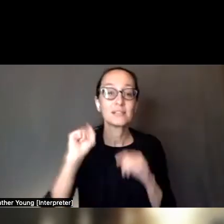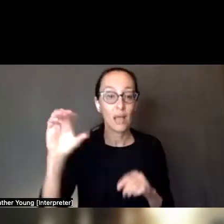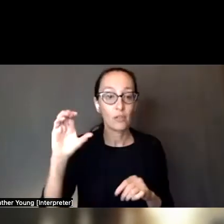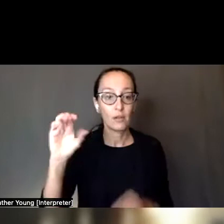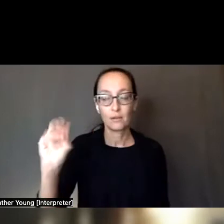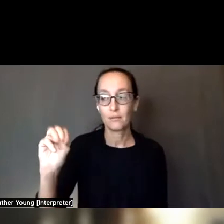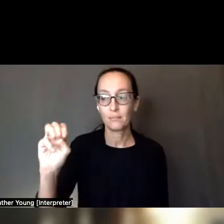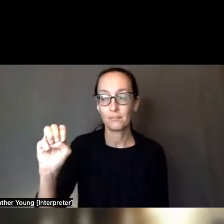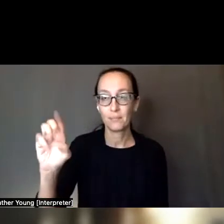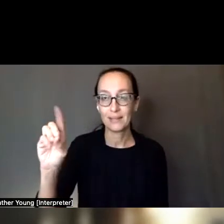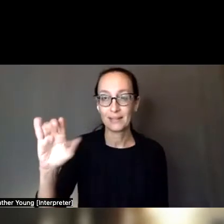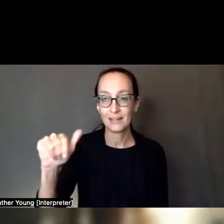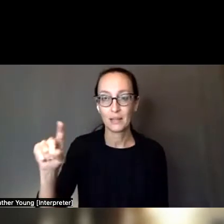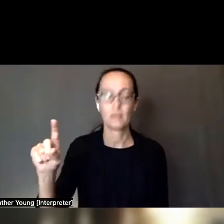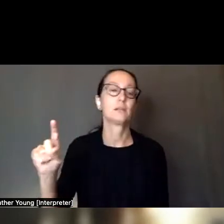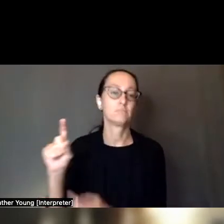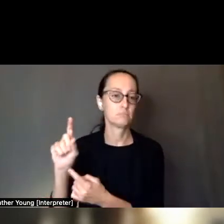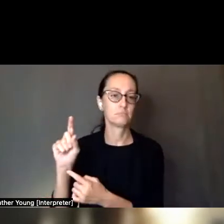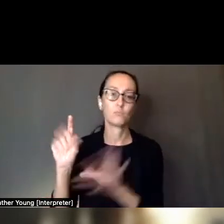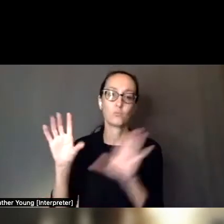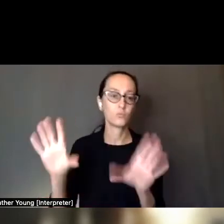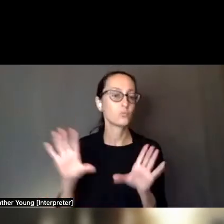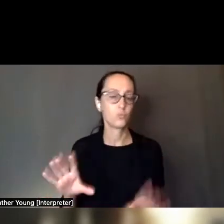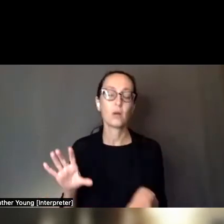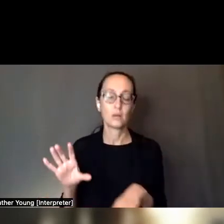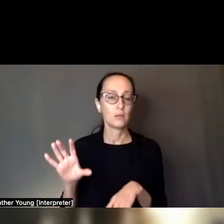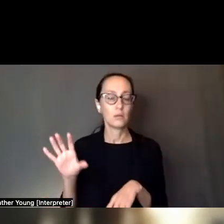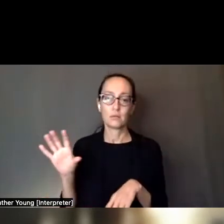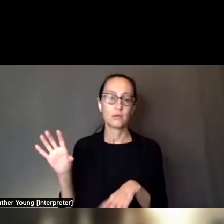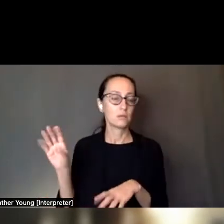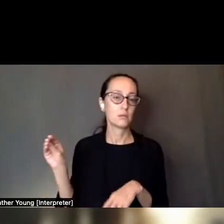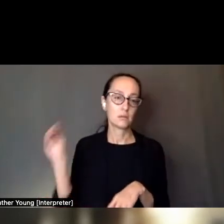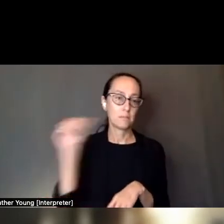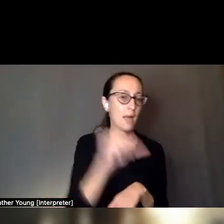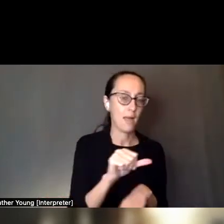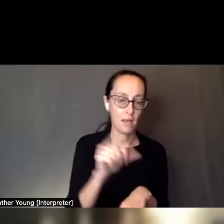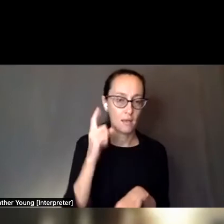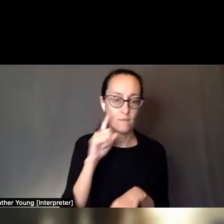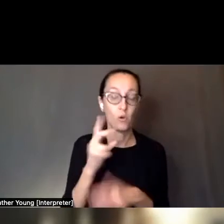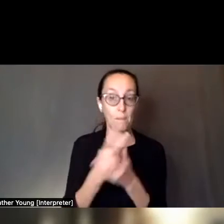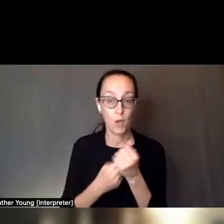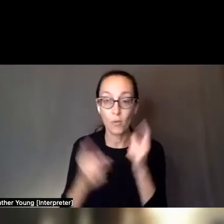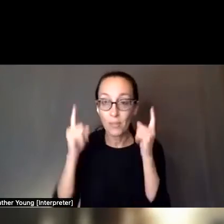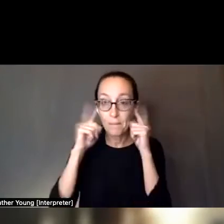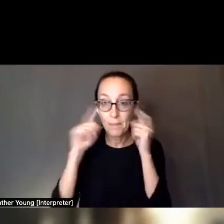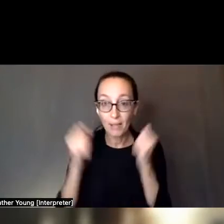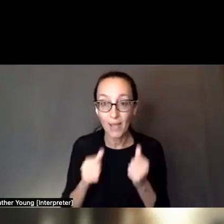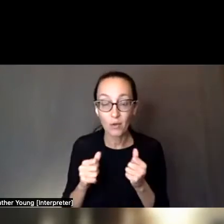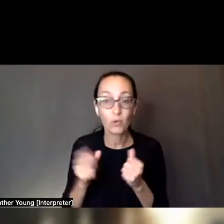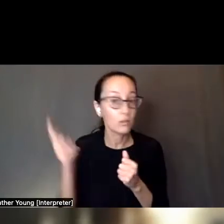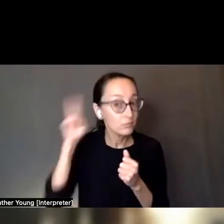is really superlative in terms of its coverage for both bilateral and single-sided deafness